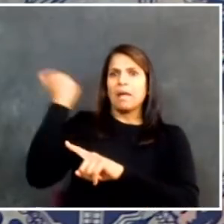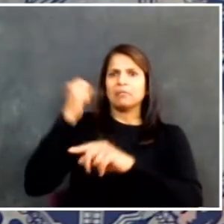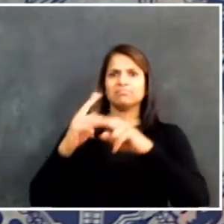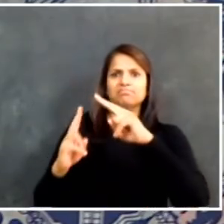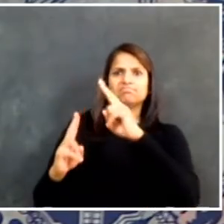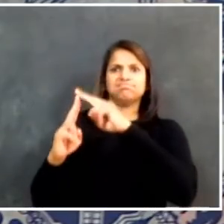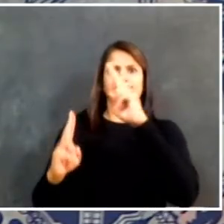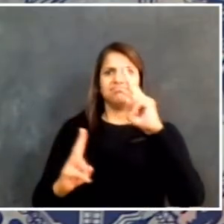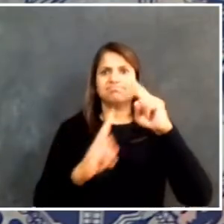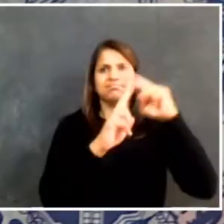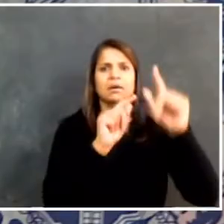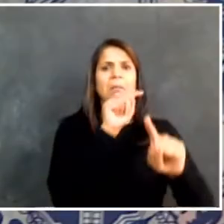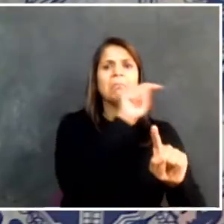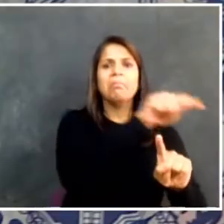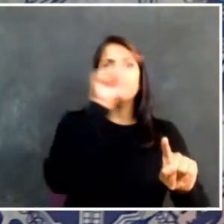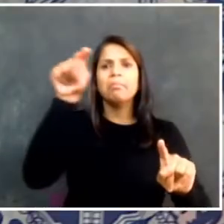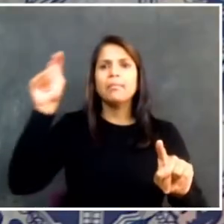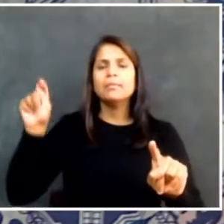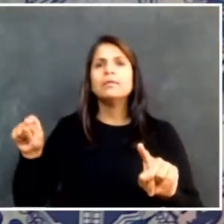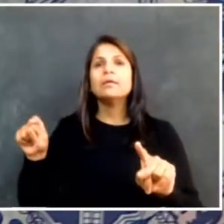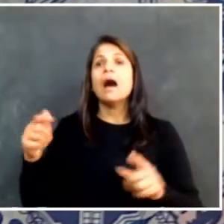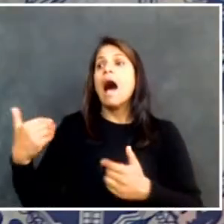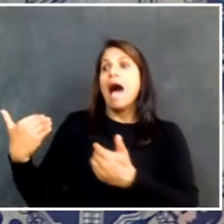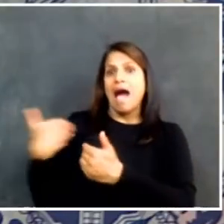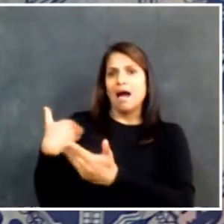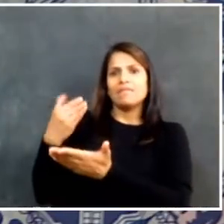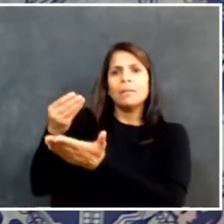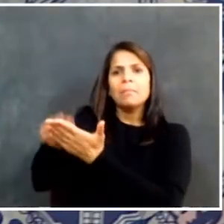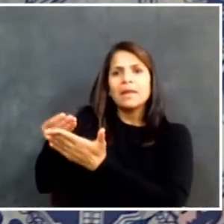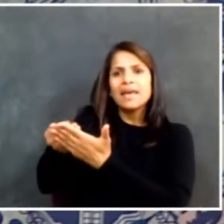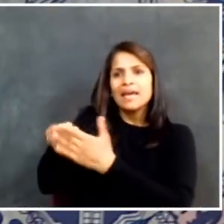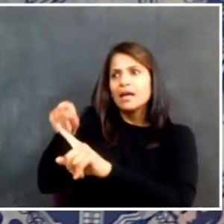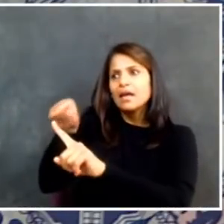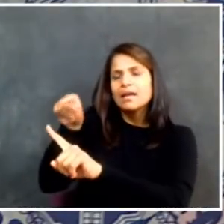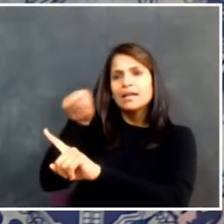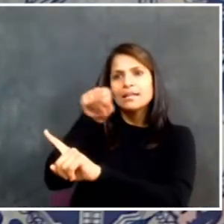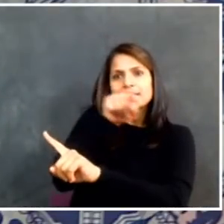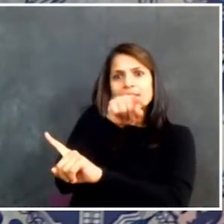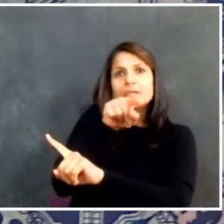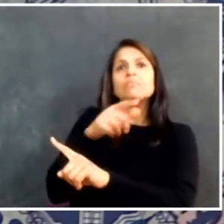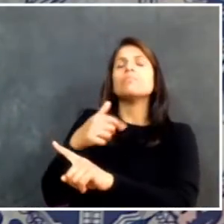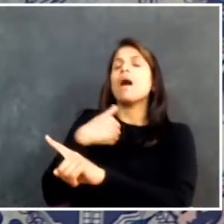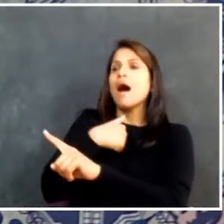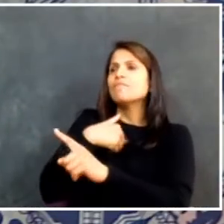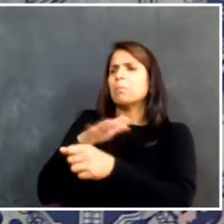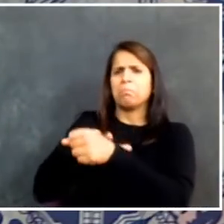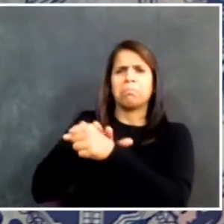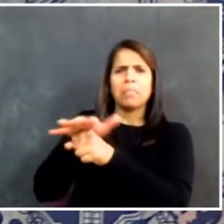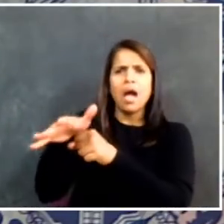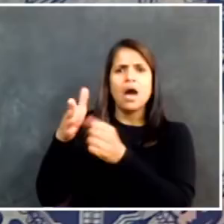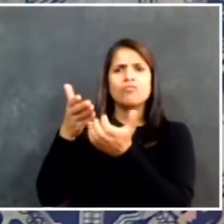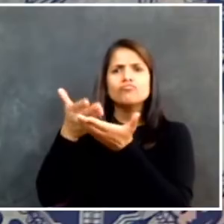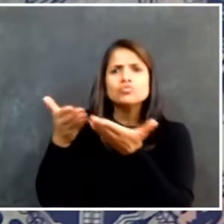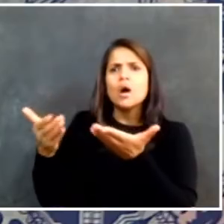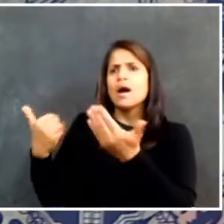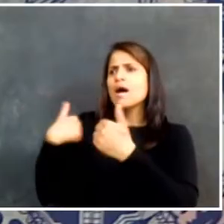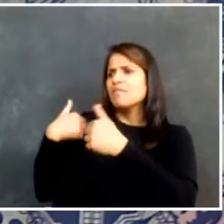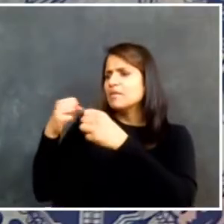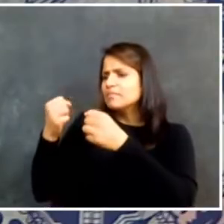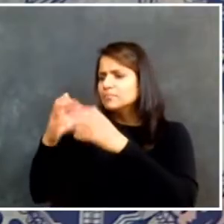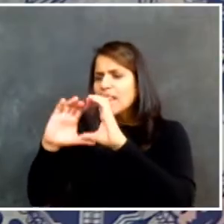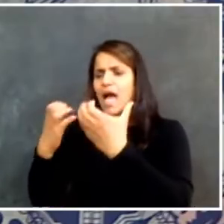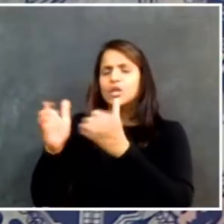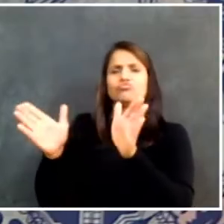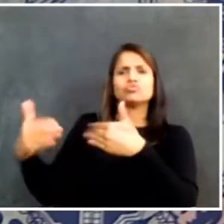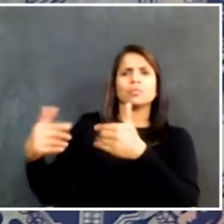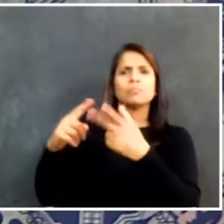see maximum equality, obviously, and we keep raising that floor, as you know, on fair student funding. And we look to the day where